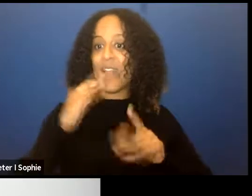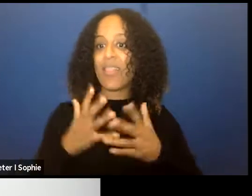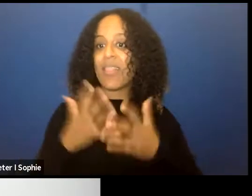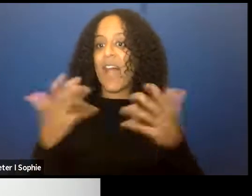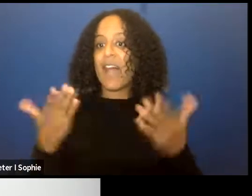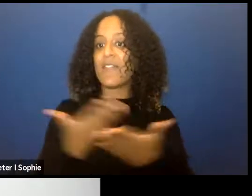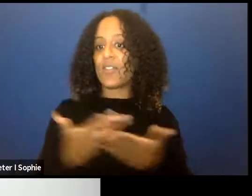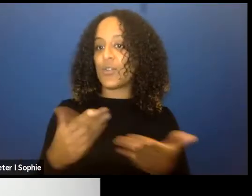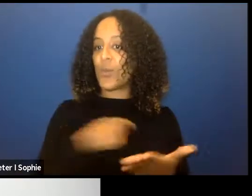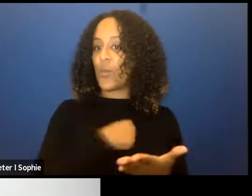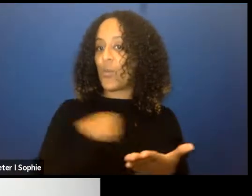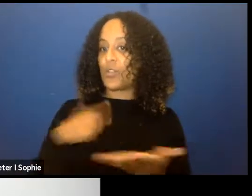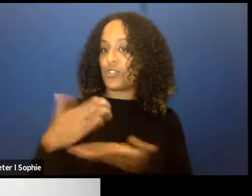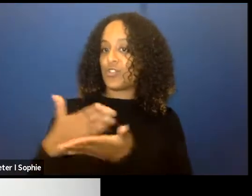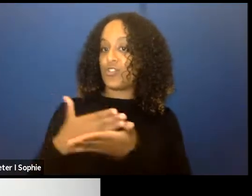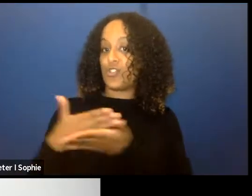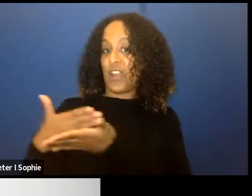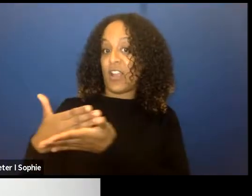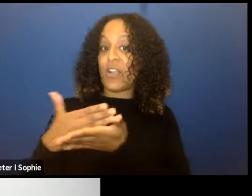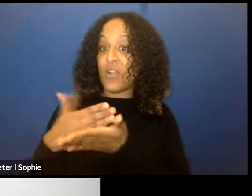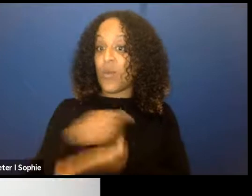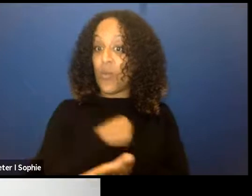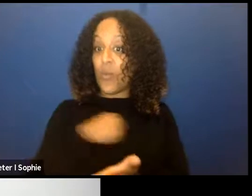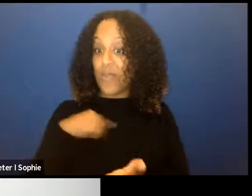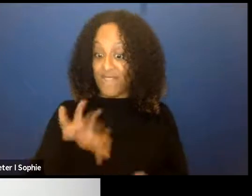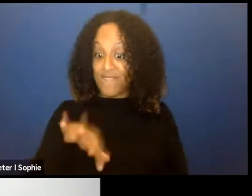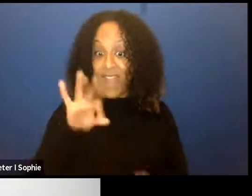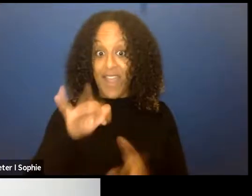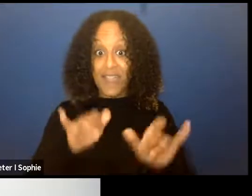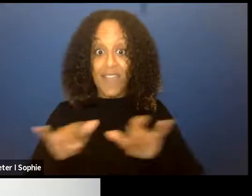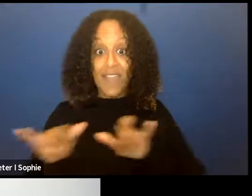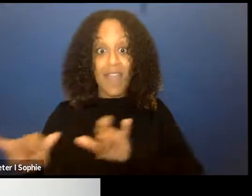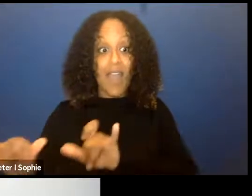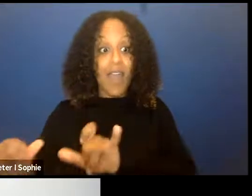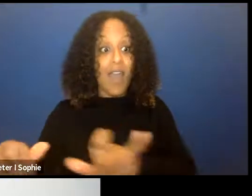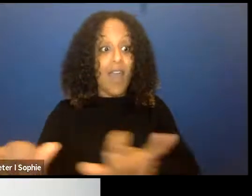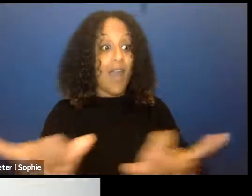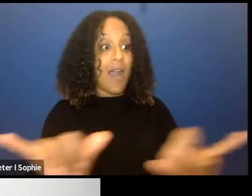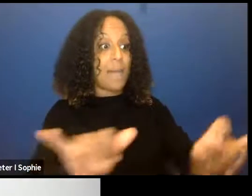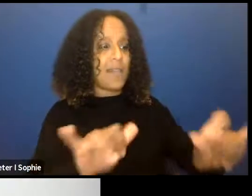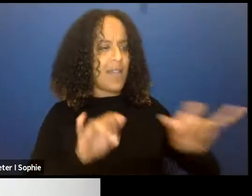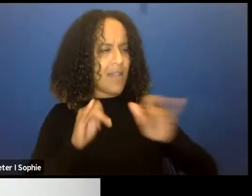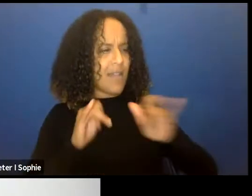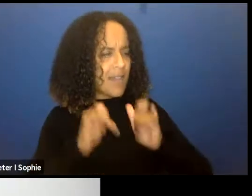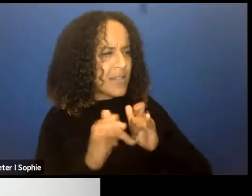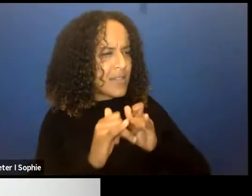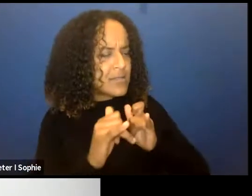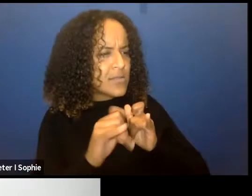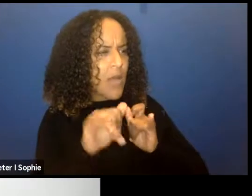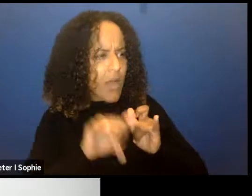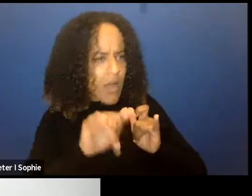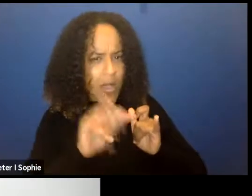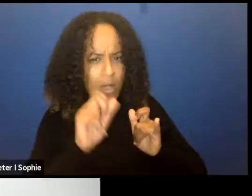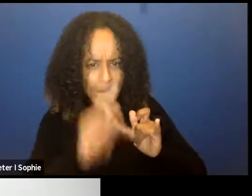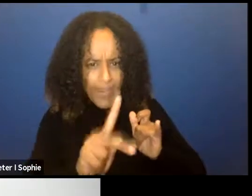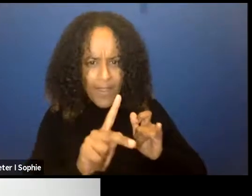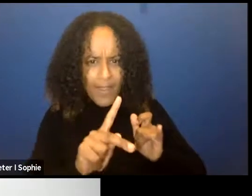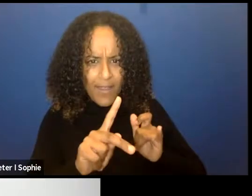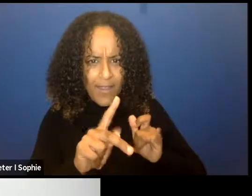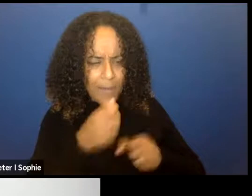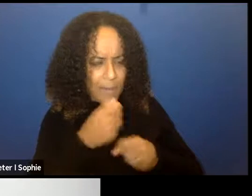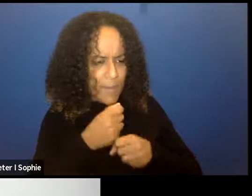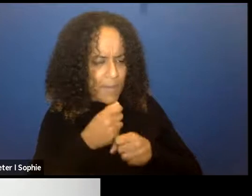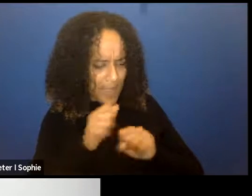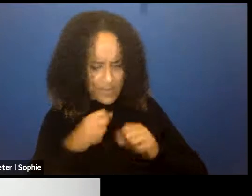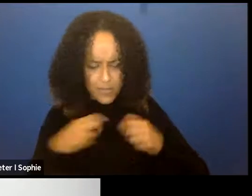that we share. And when you can find those commonalities, it's like, okay, it makes you, it